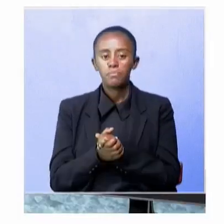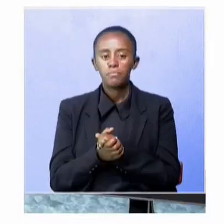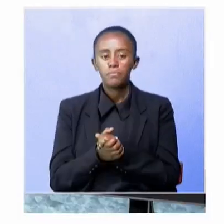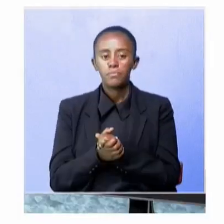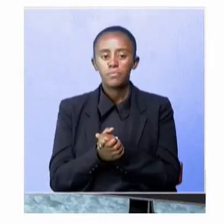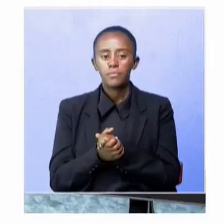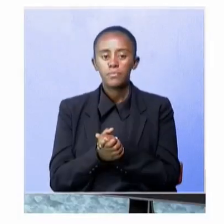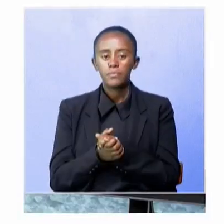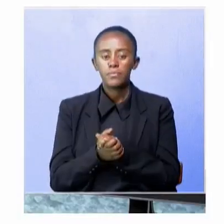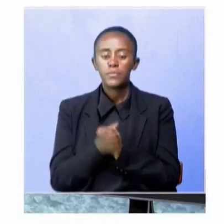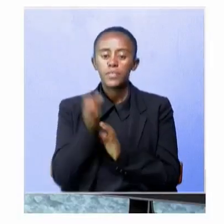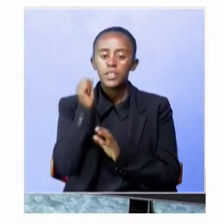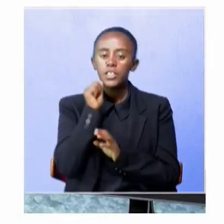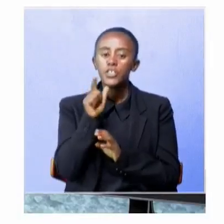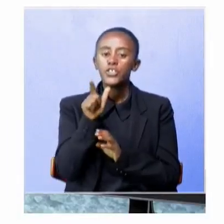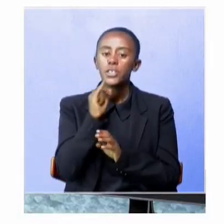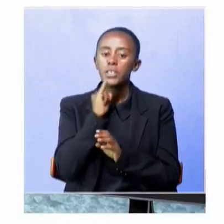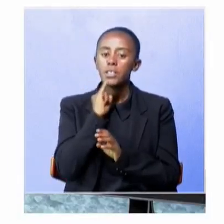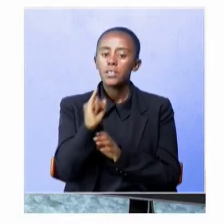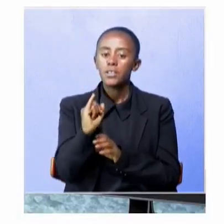She is